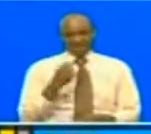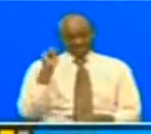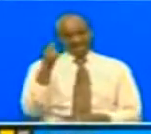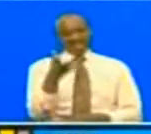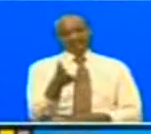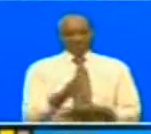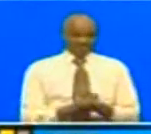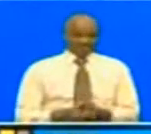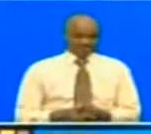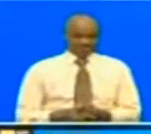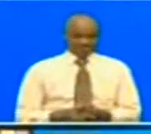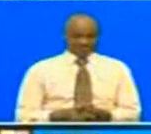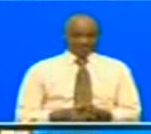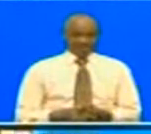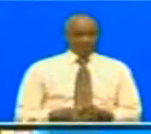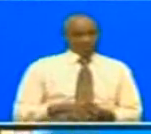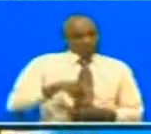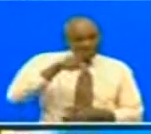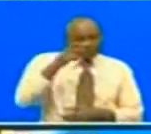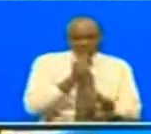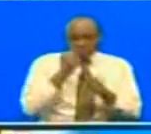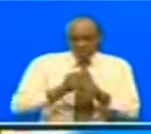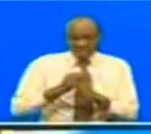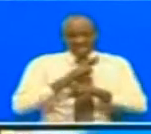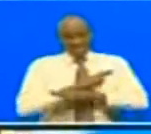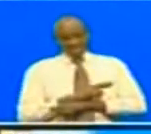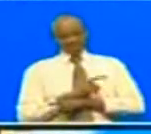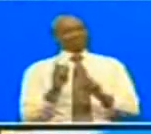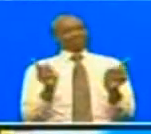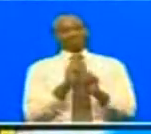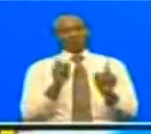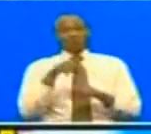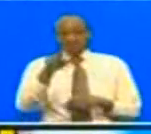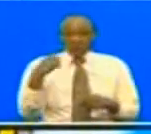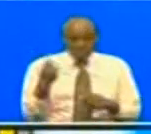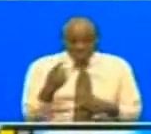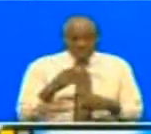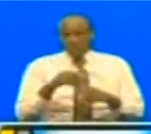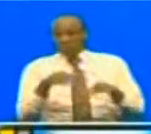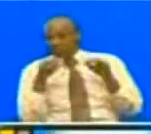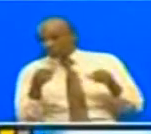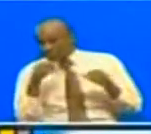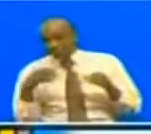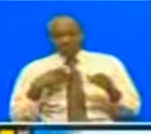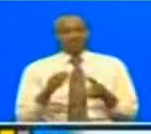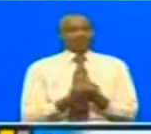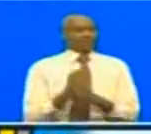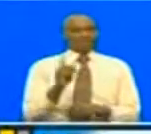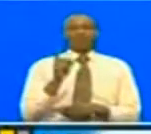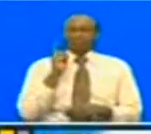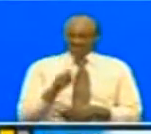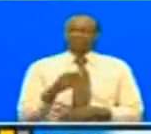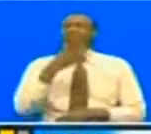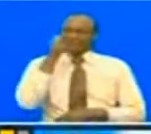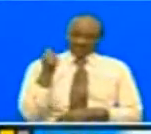Kenya, you can't do it by resting on your laurels. You can't do it by just relying on being the biggest. You have to be